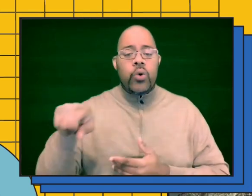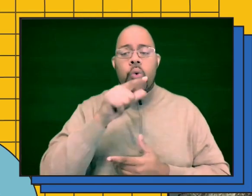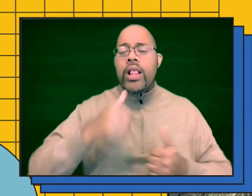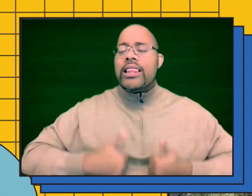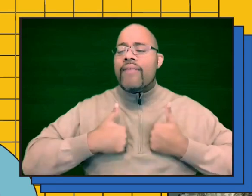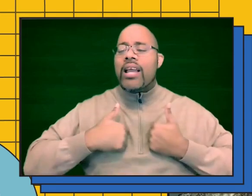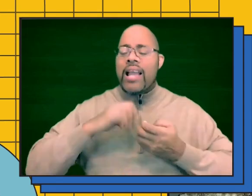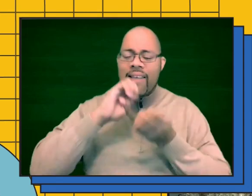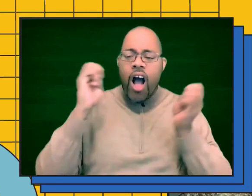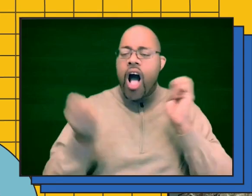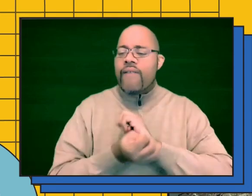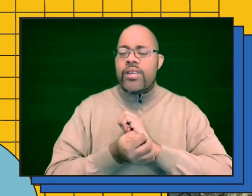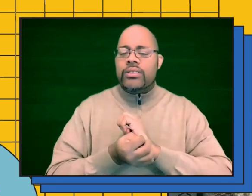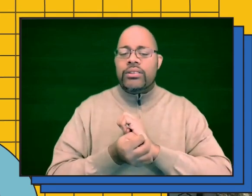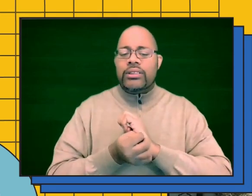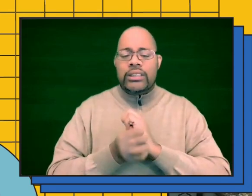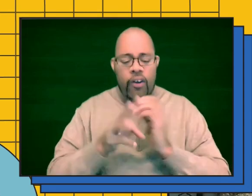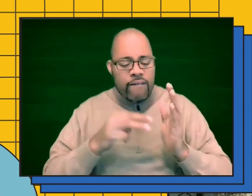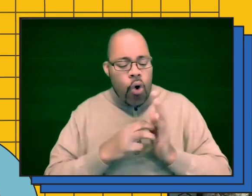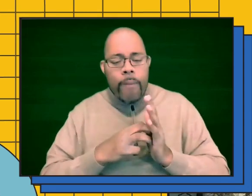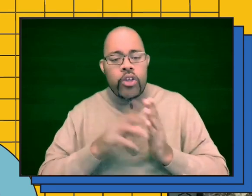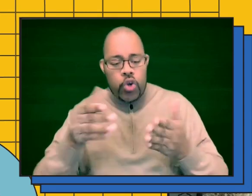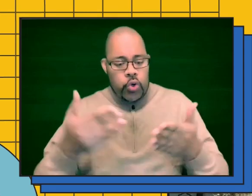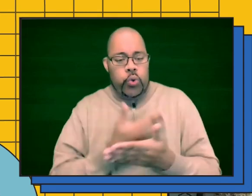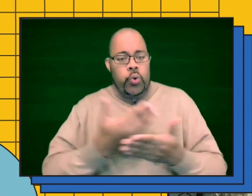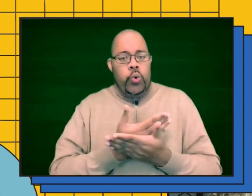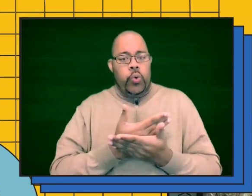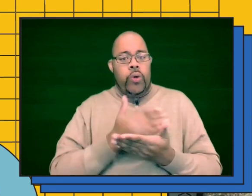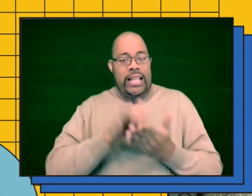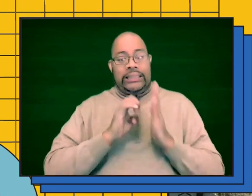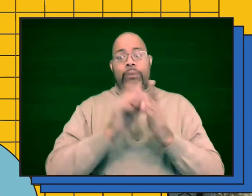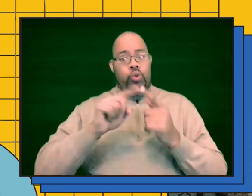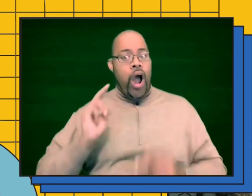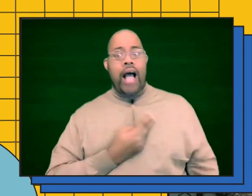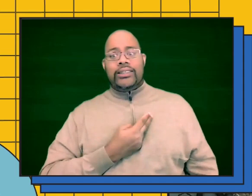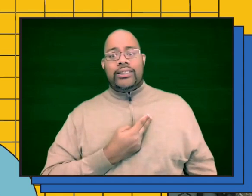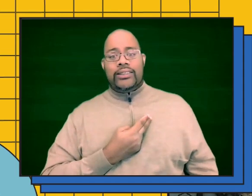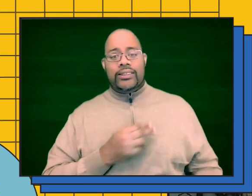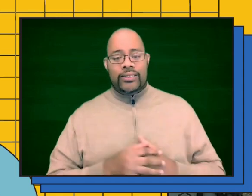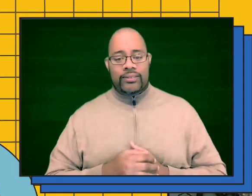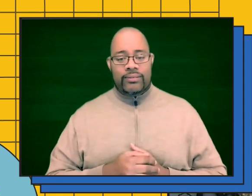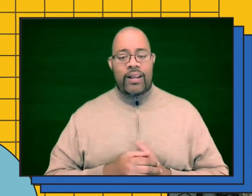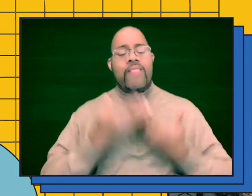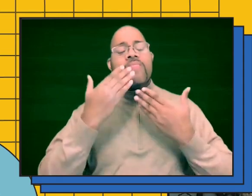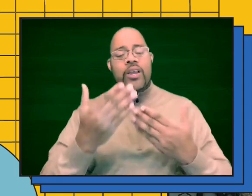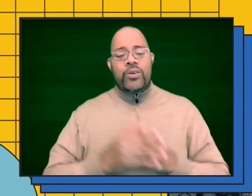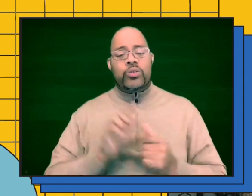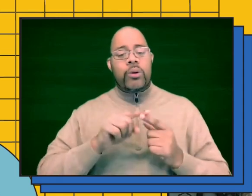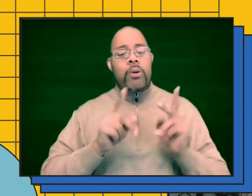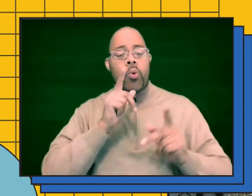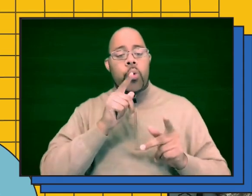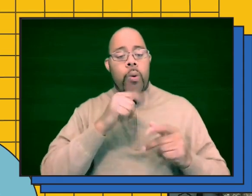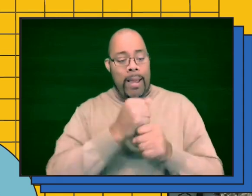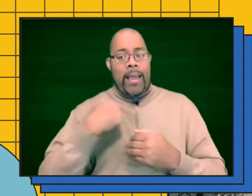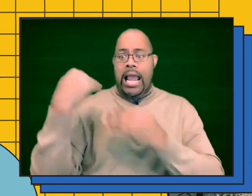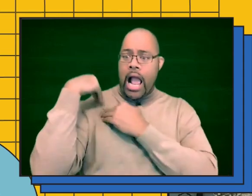you for those of you living and evolving. The vulnerability of your newness is an example to us all. Thank you